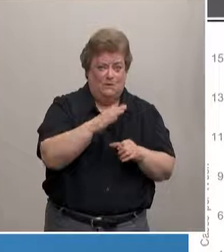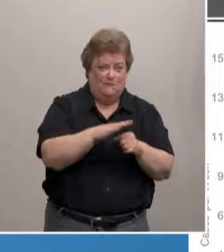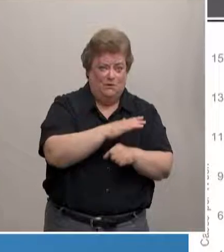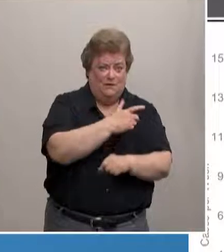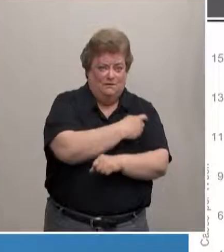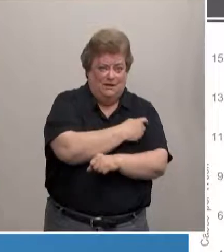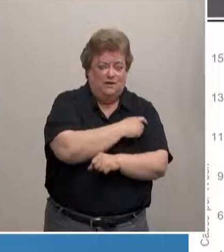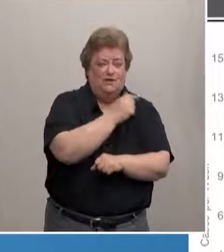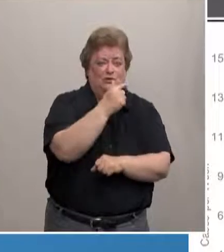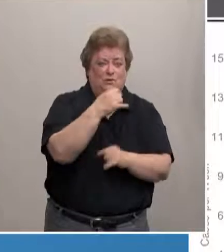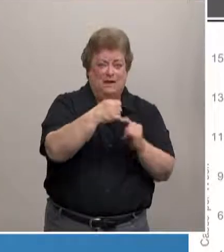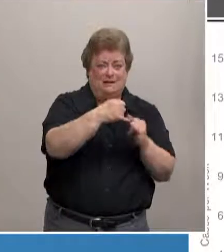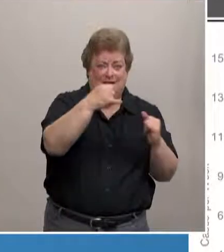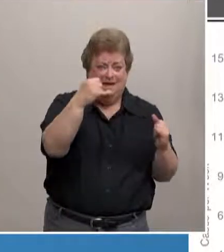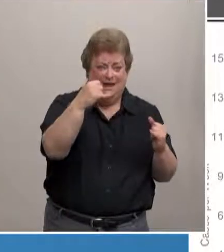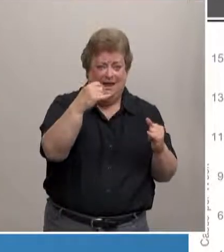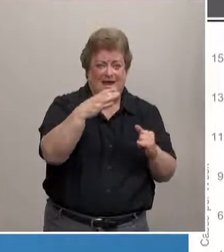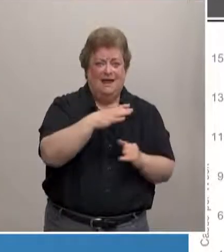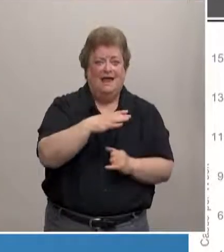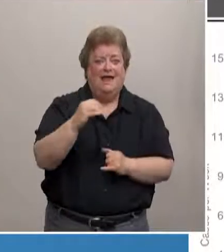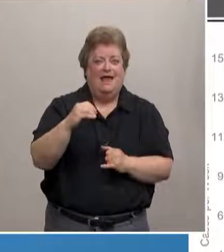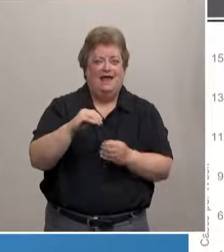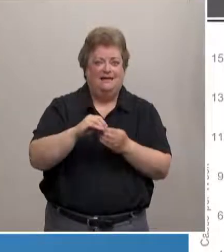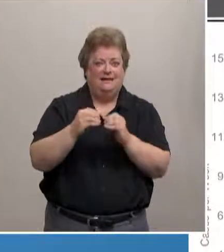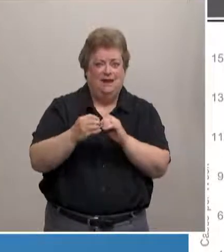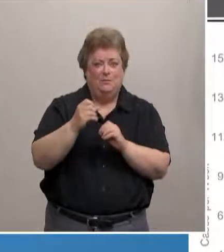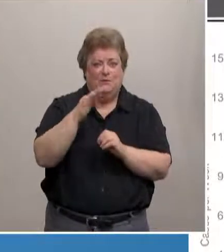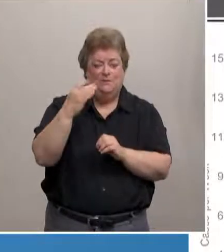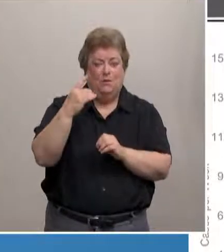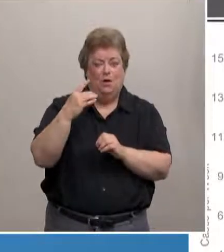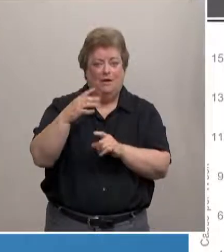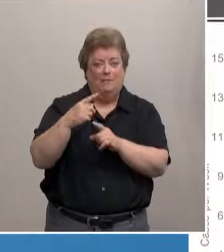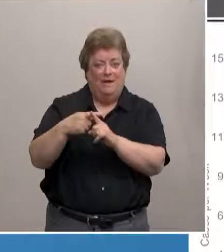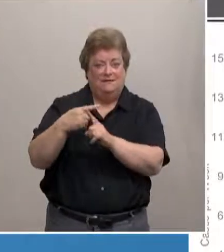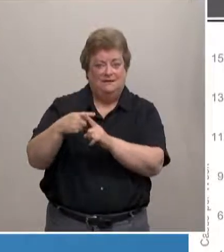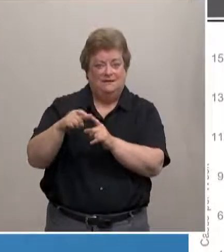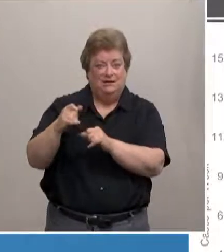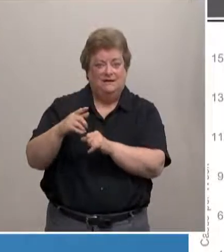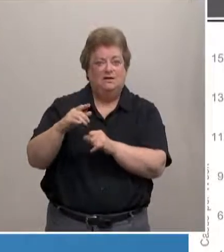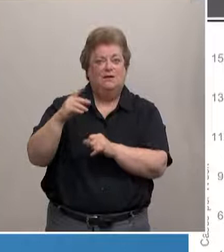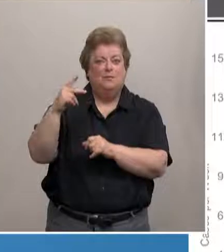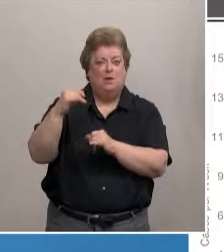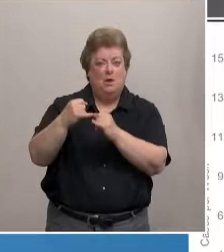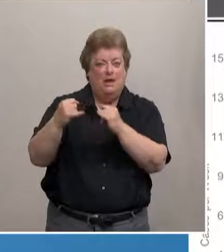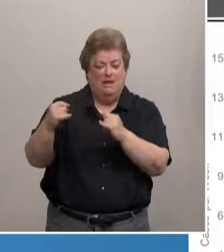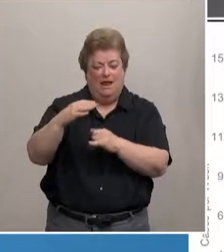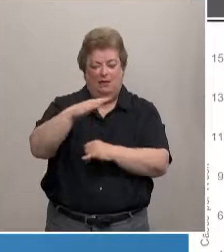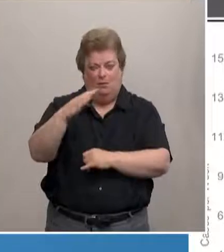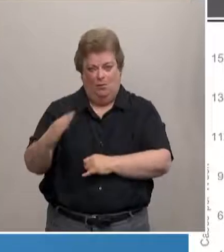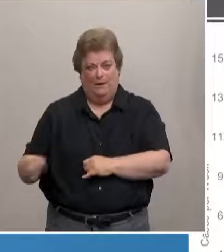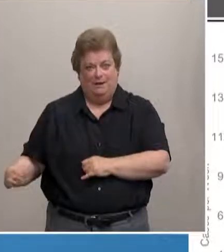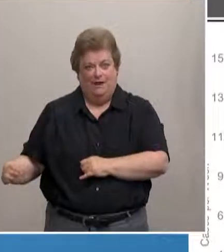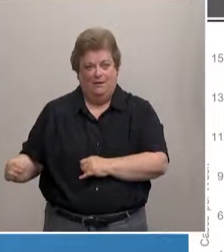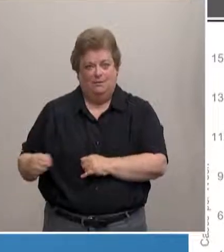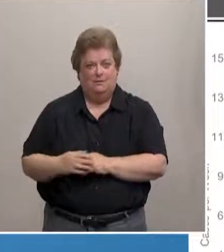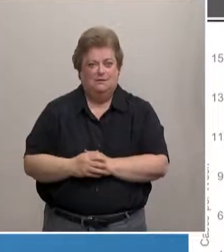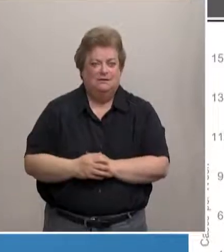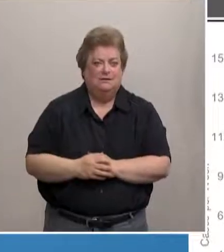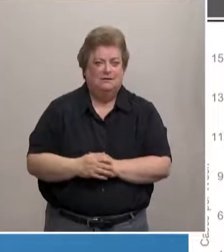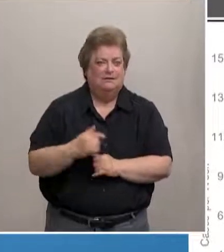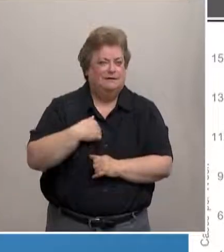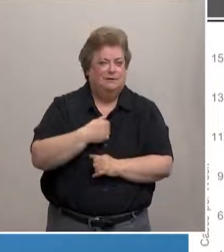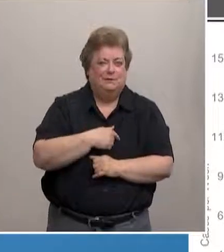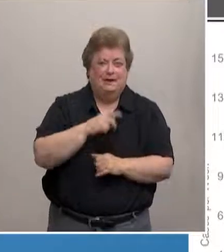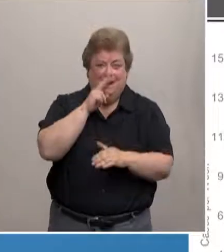represented by the green line, the cases per week have gone down, represented by the purple line. While we can't predict